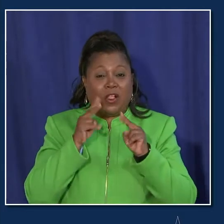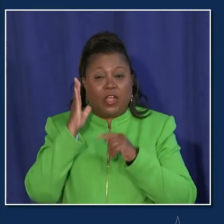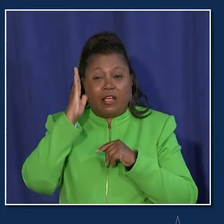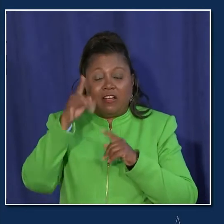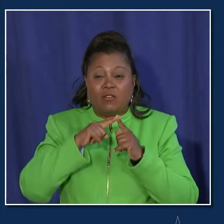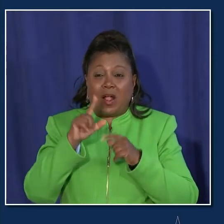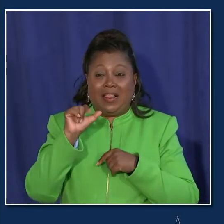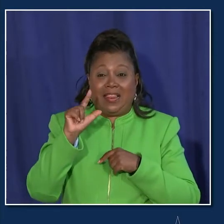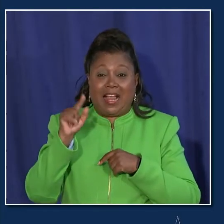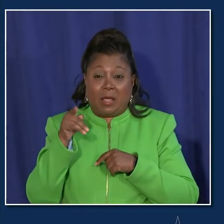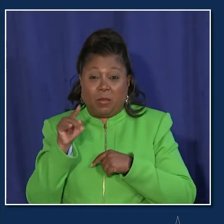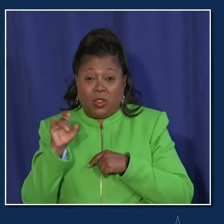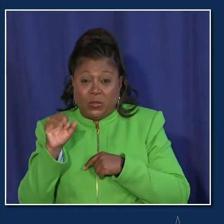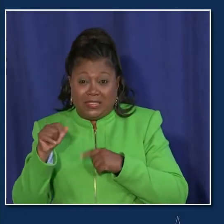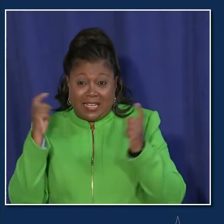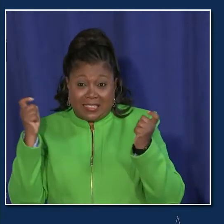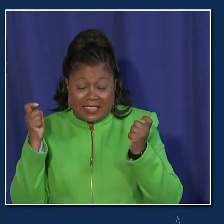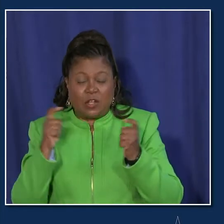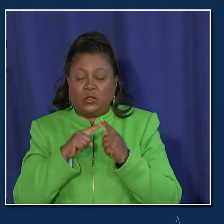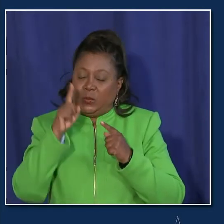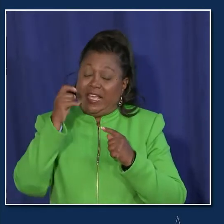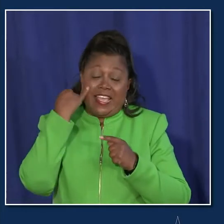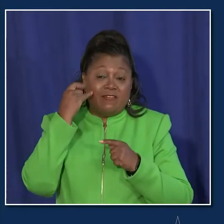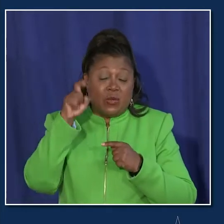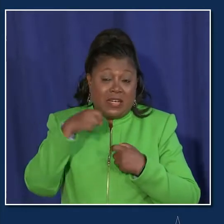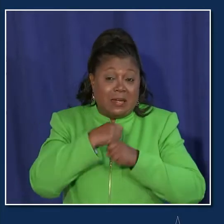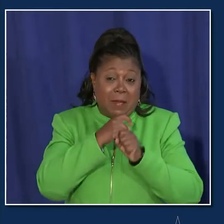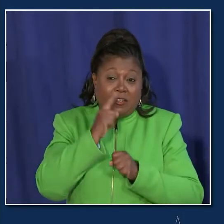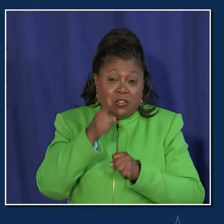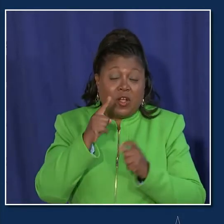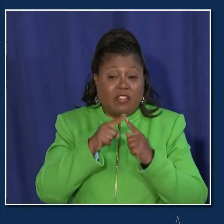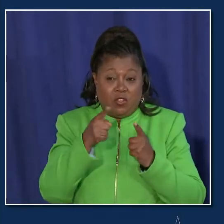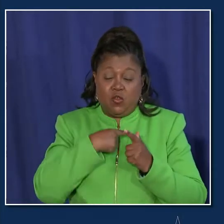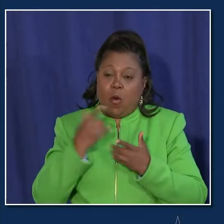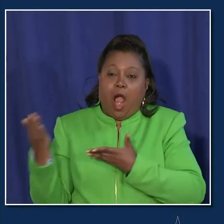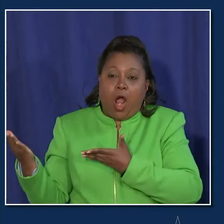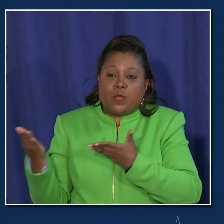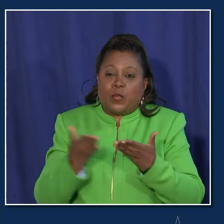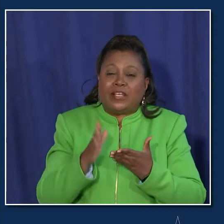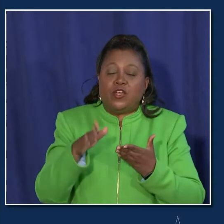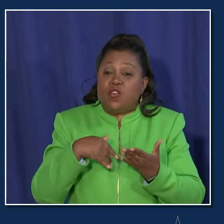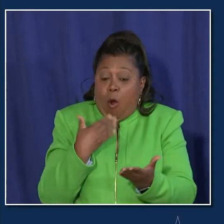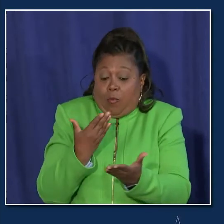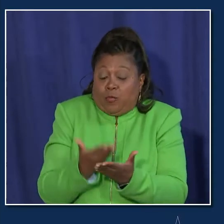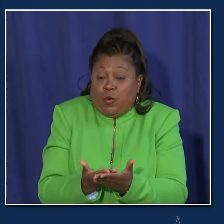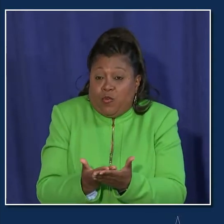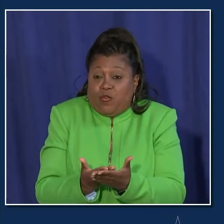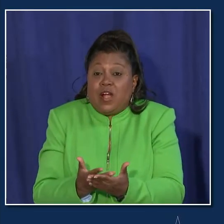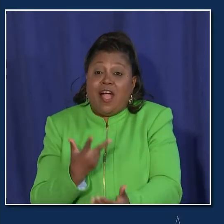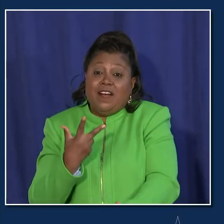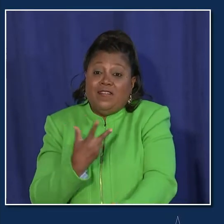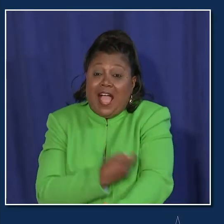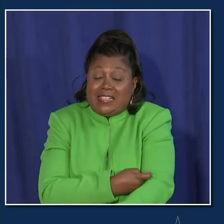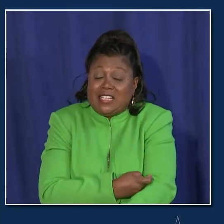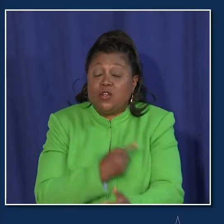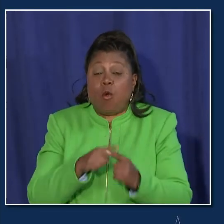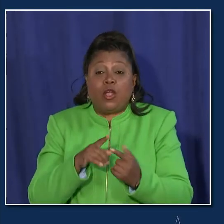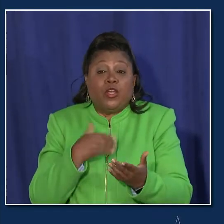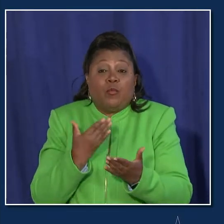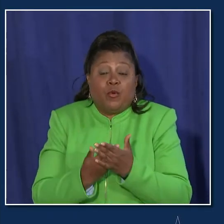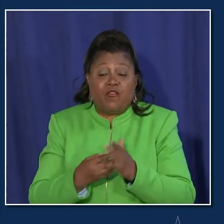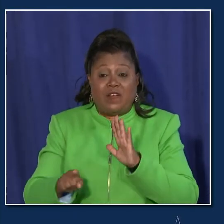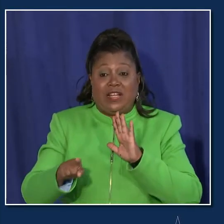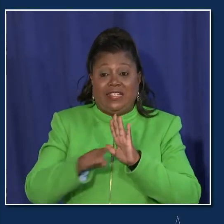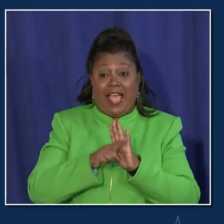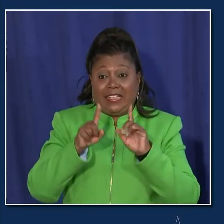toward Lollapalooza, you need to make sure that you are bringing your proof of vaccination or your proof of a